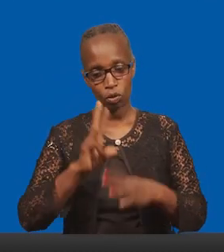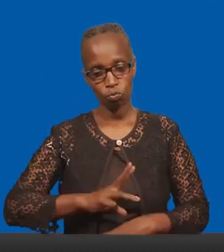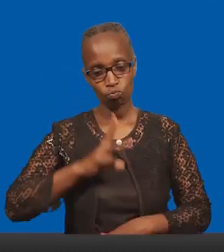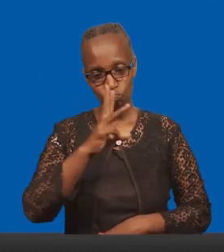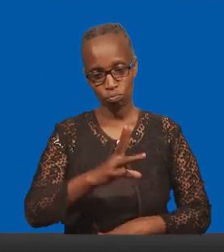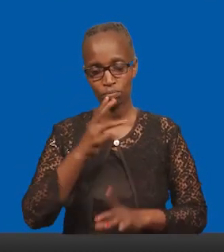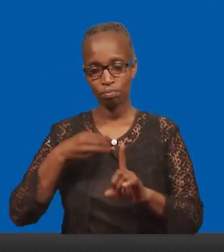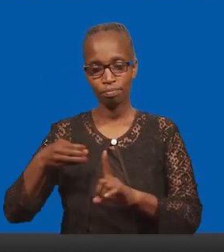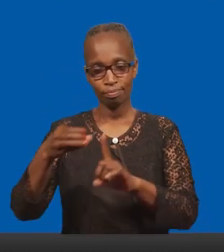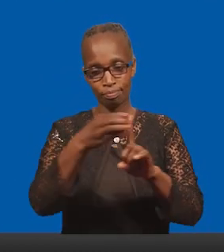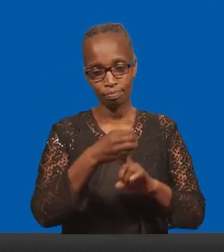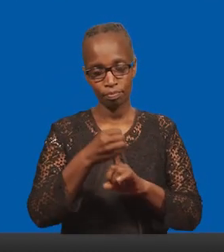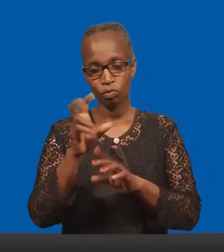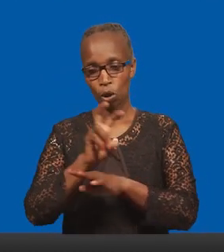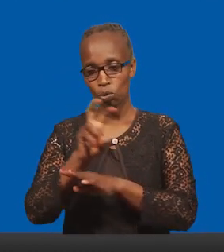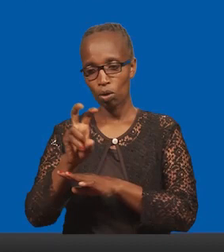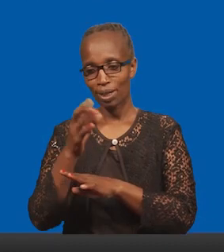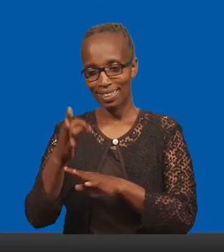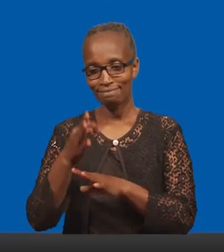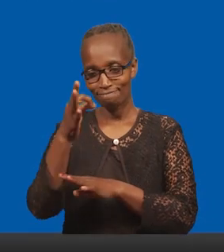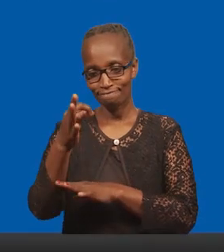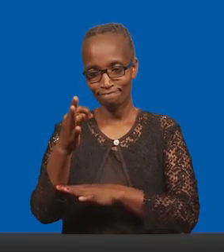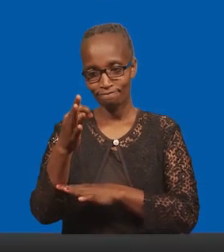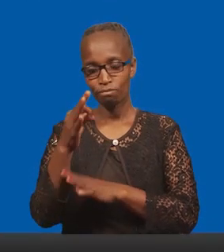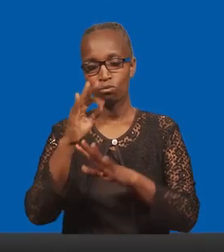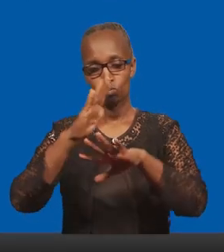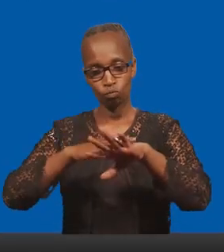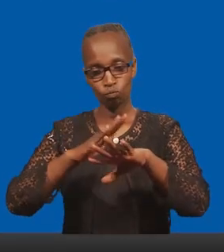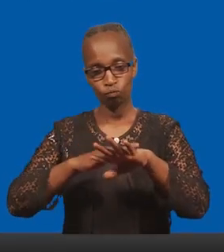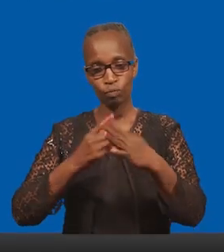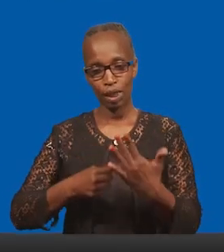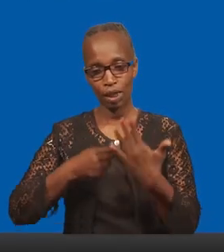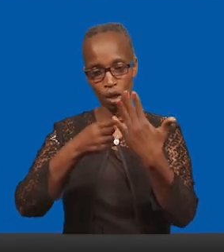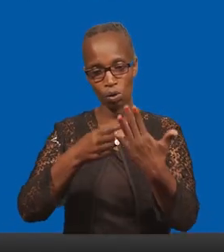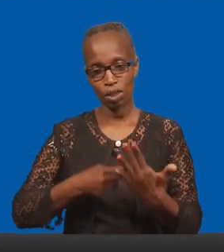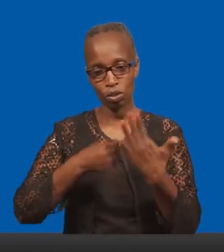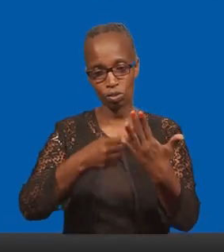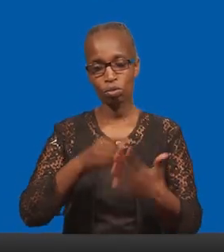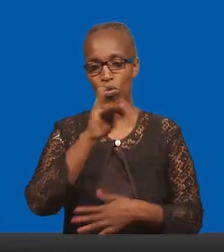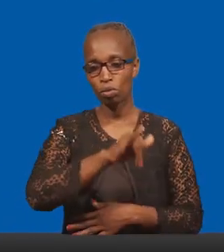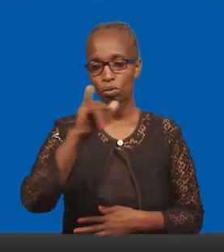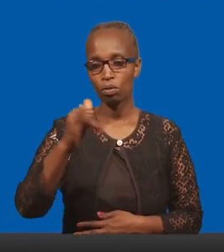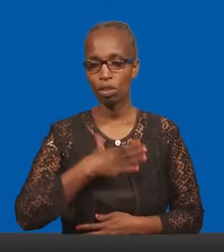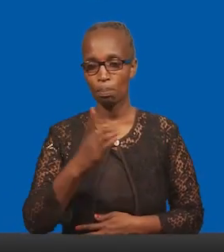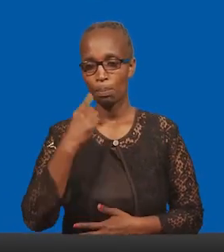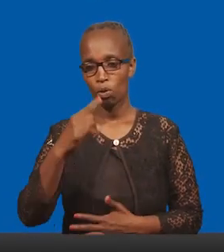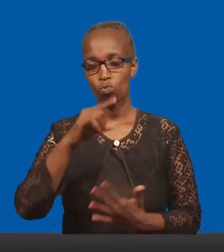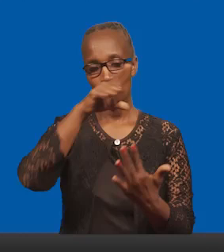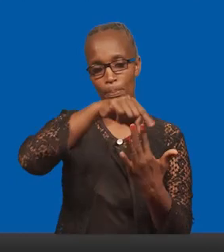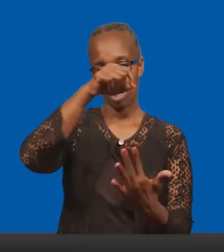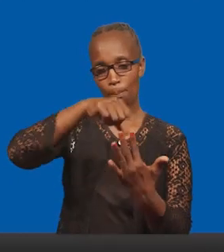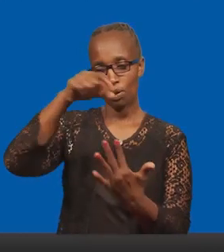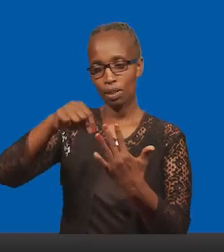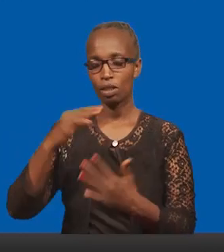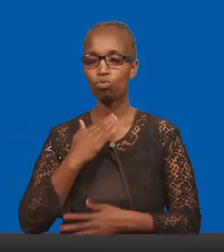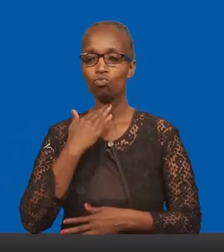We look forward to very good negotiations. Those who will be appointed in those positions, we want to ask them as